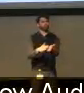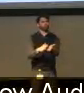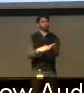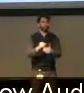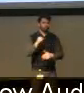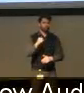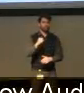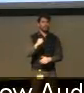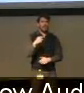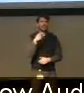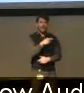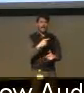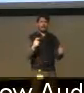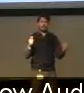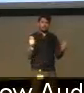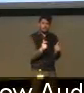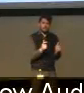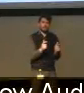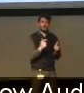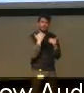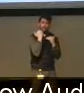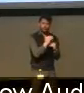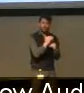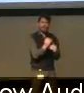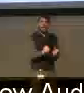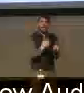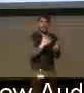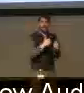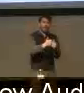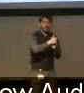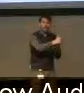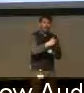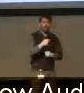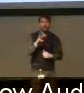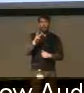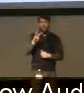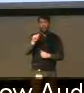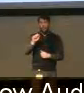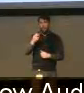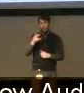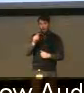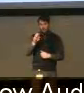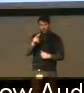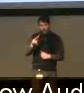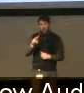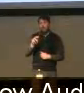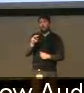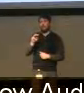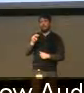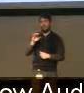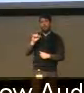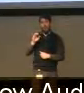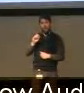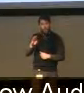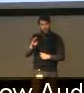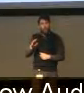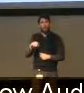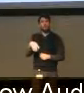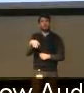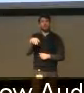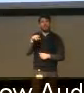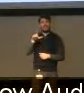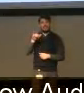mobility. And Washtenaw County, Livingston County, Macomb County were some of the ones with the highest reduction in